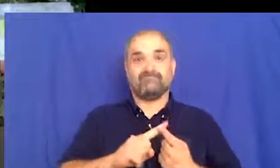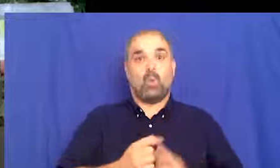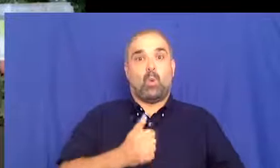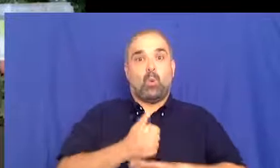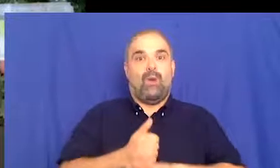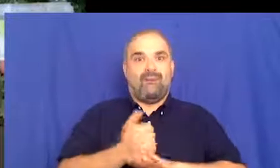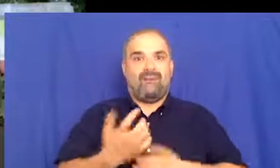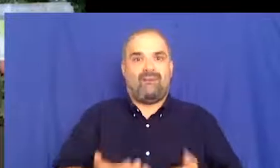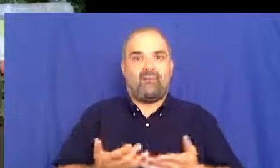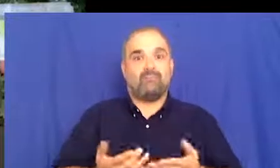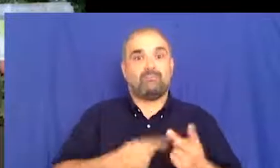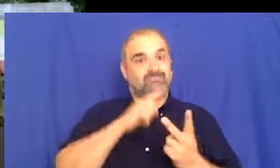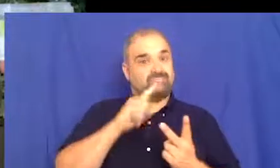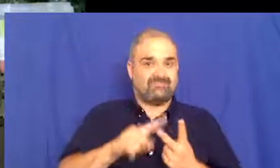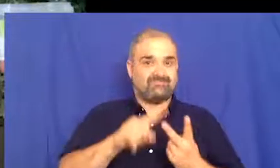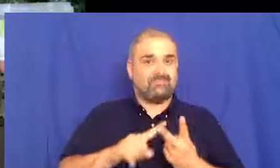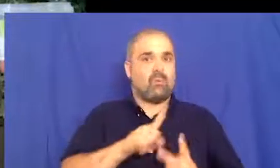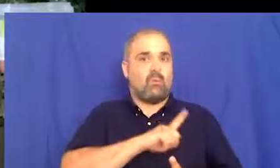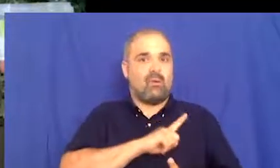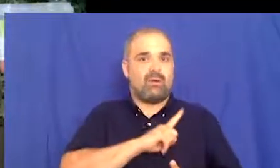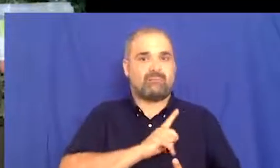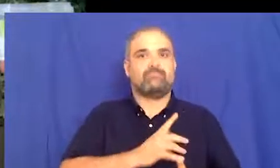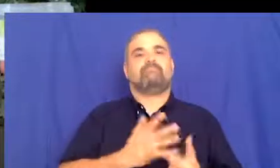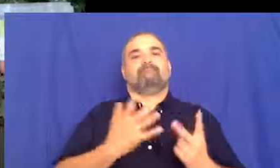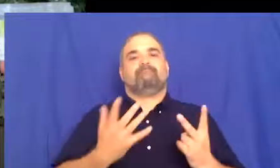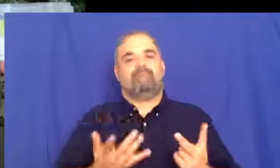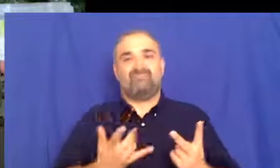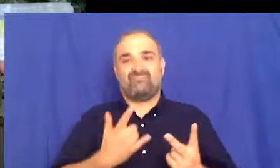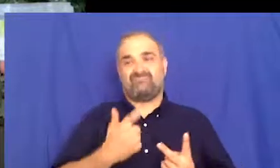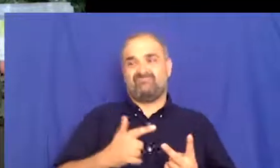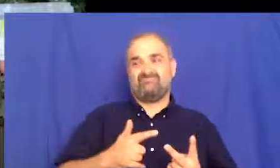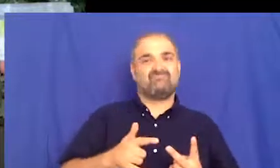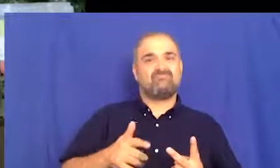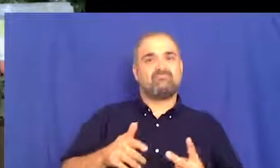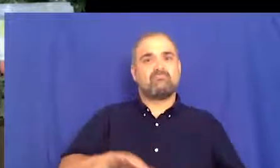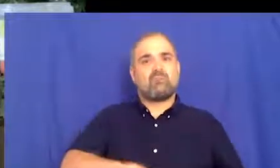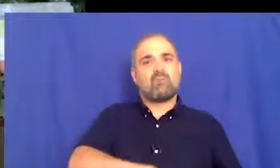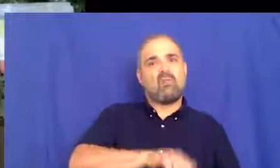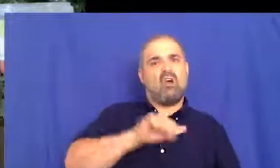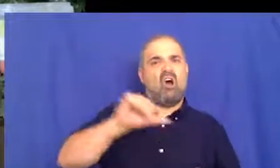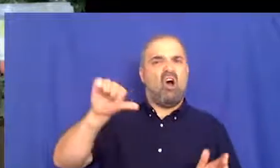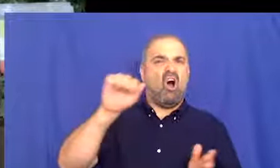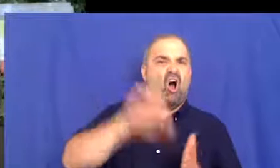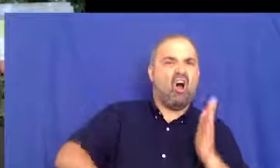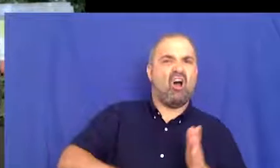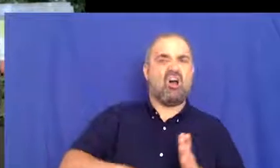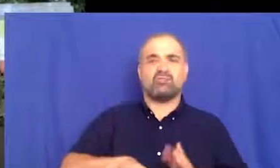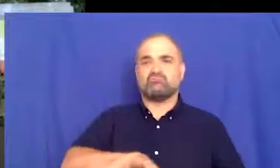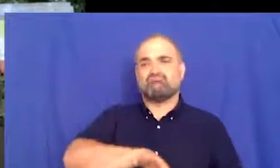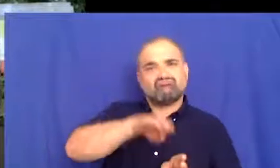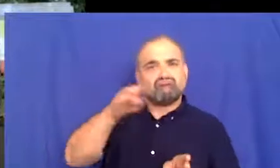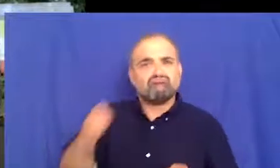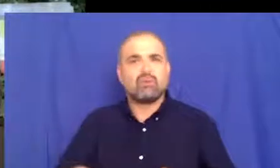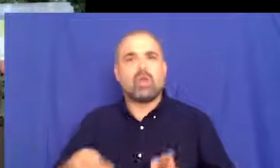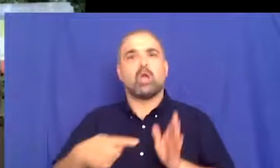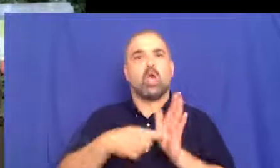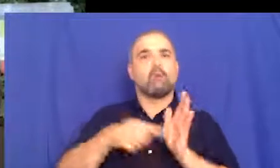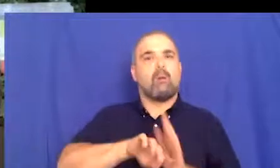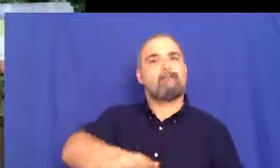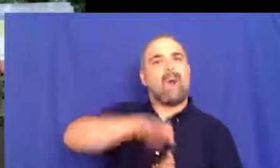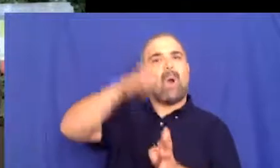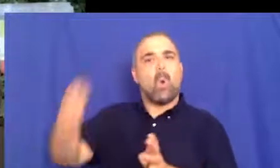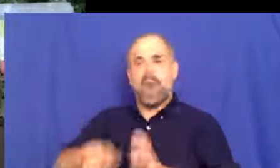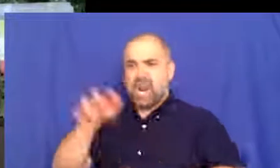body, and secondly, because these claws can actually dig holes into really hard structures, so things like termite